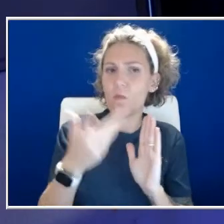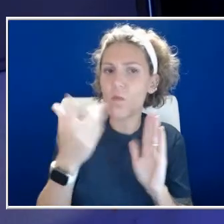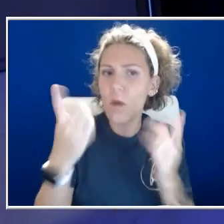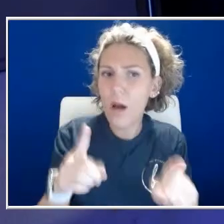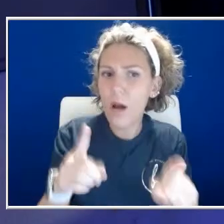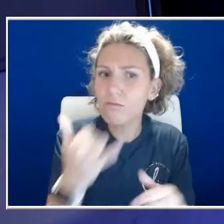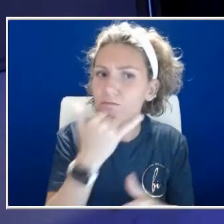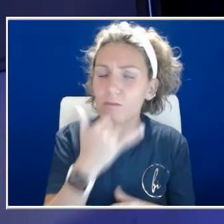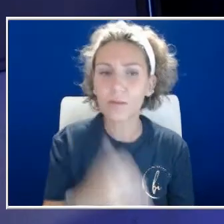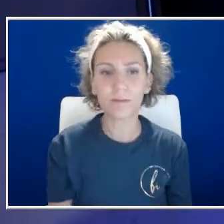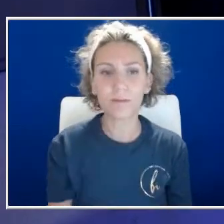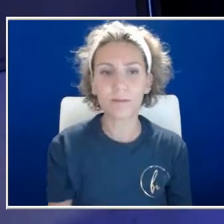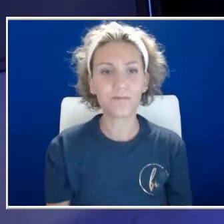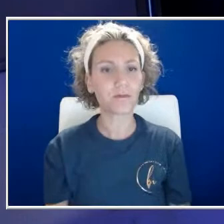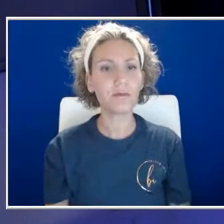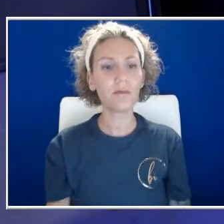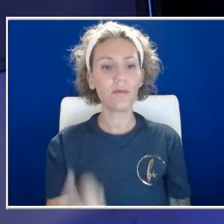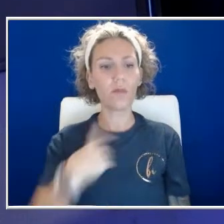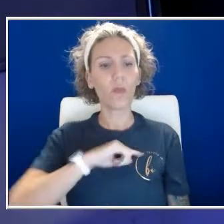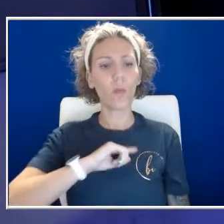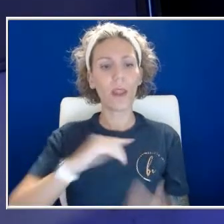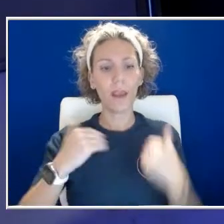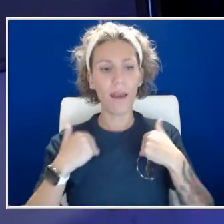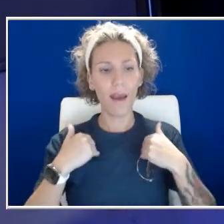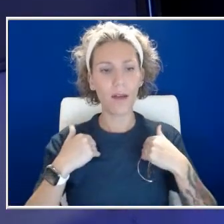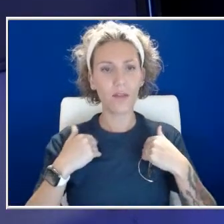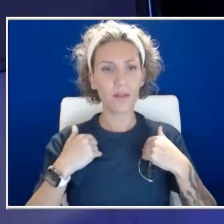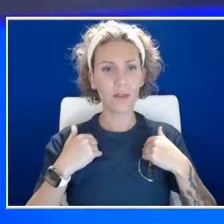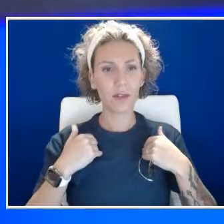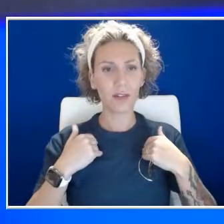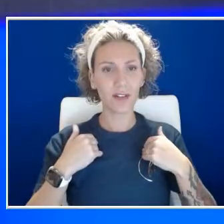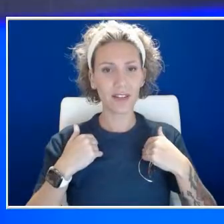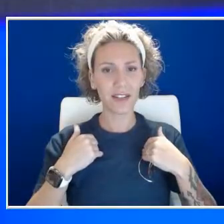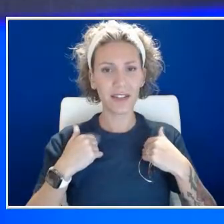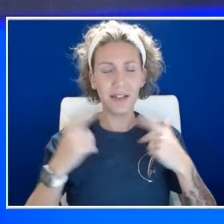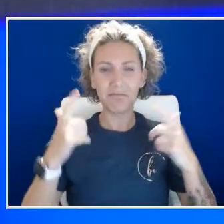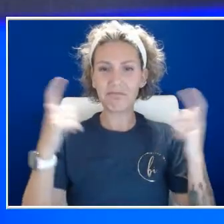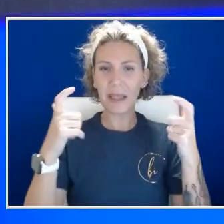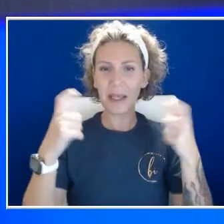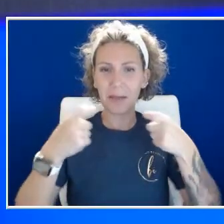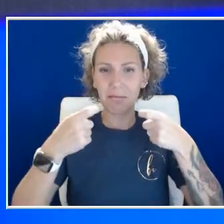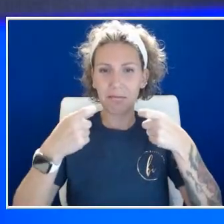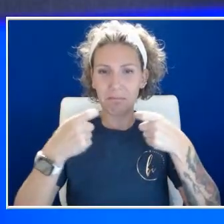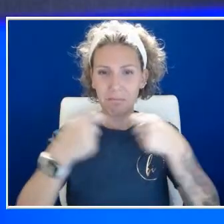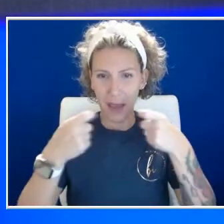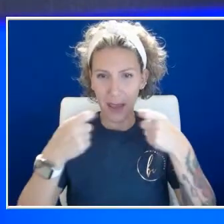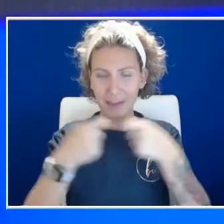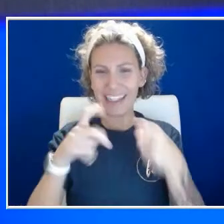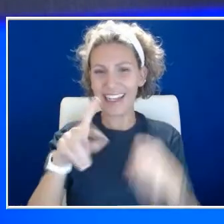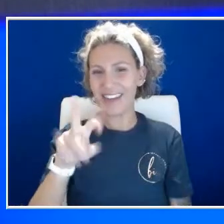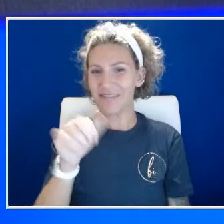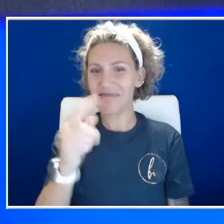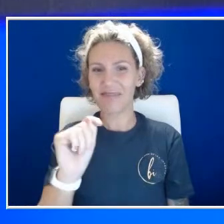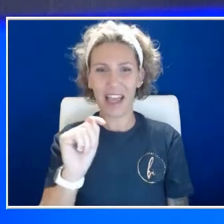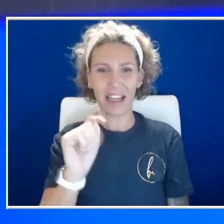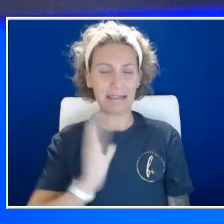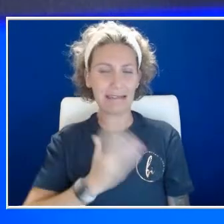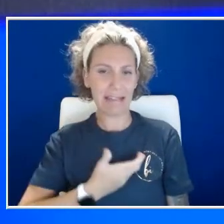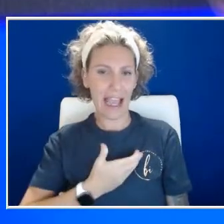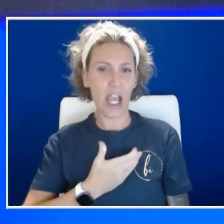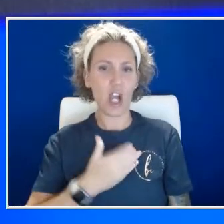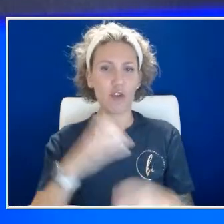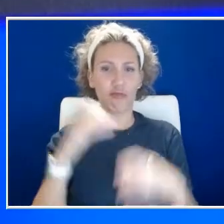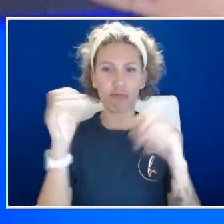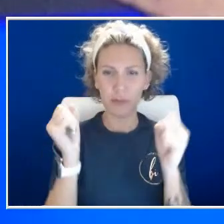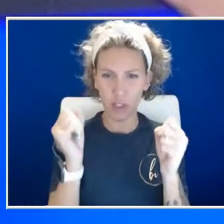We have the fast magnet on a refrigerator. We have for years. And he came back, and